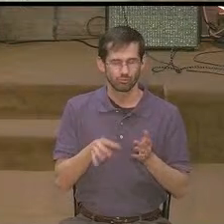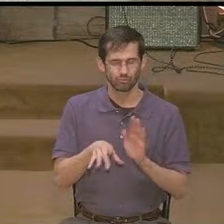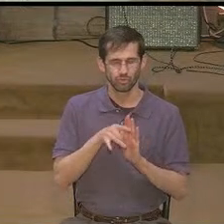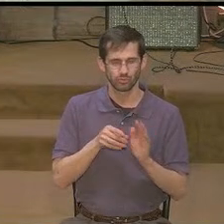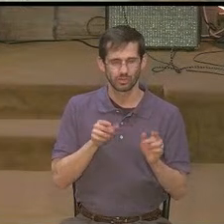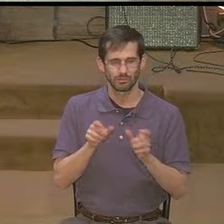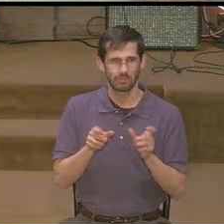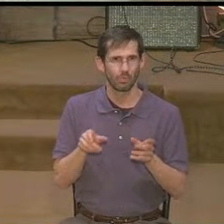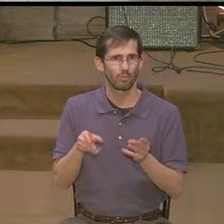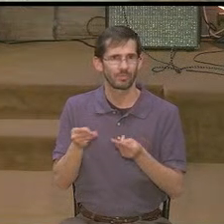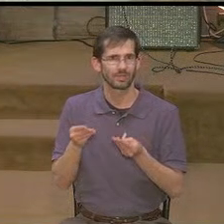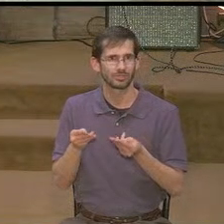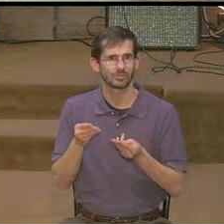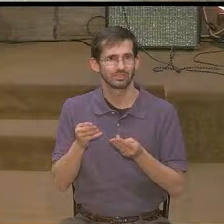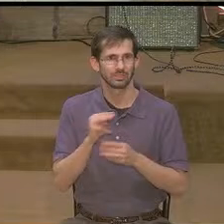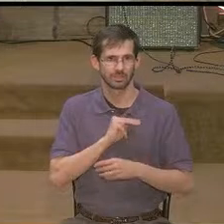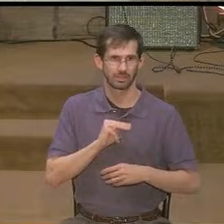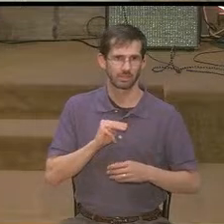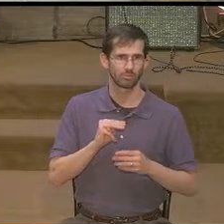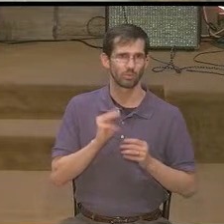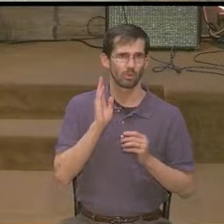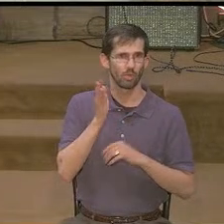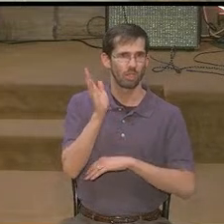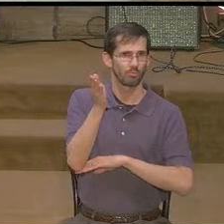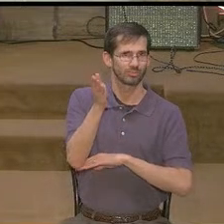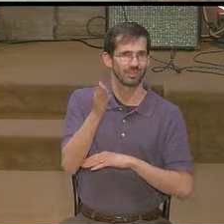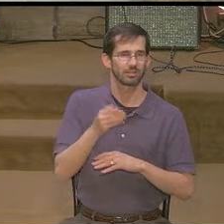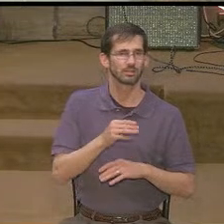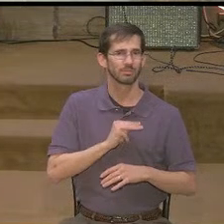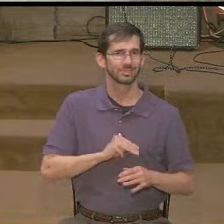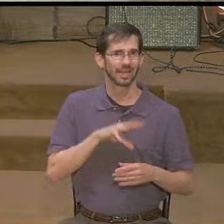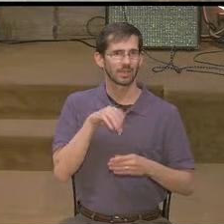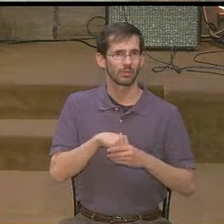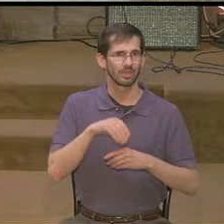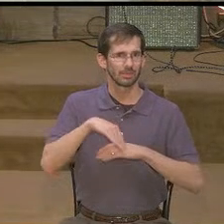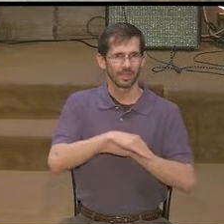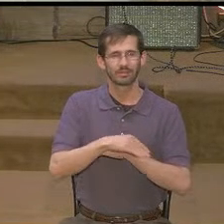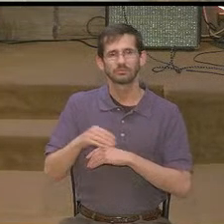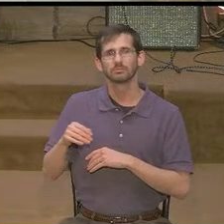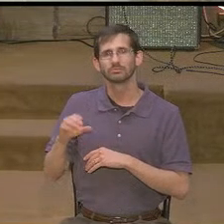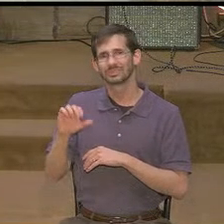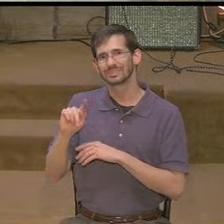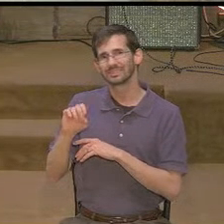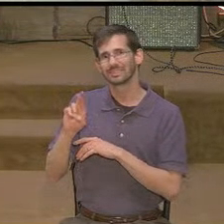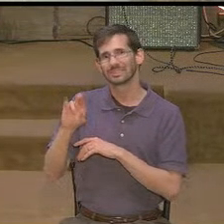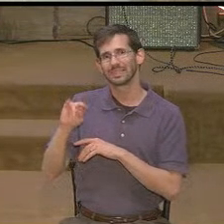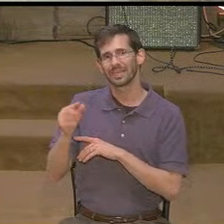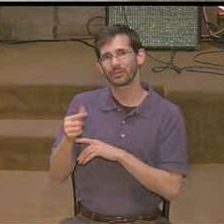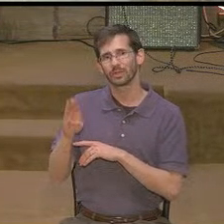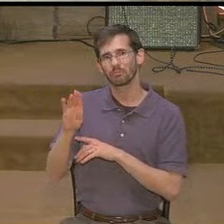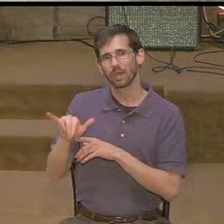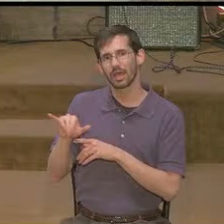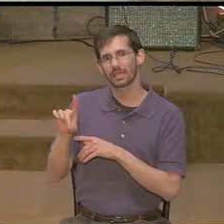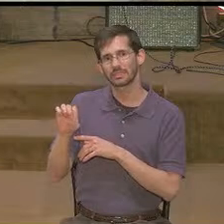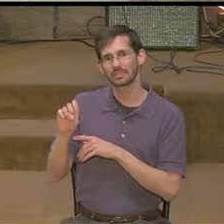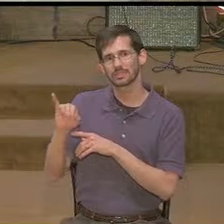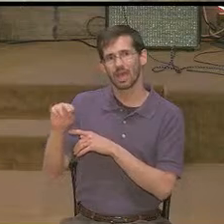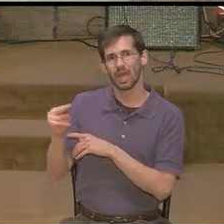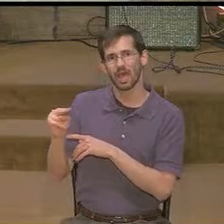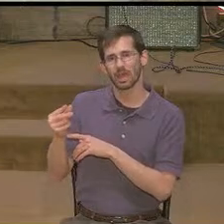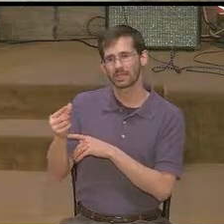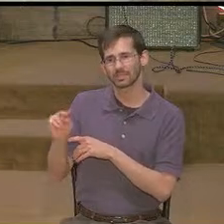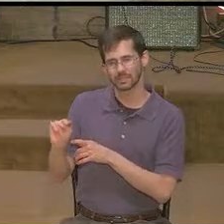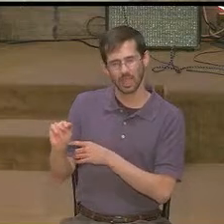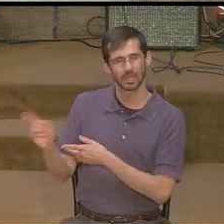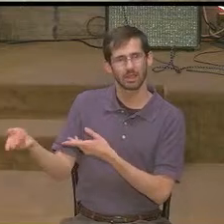April the 13th at 6 p.m. Catering by Design has been hired to cater the banquet. And the menu is posted online. We must